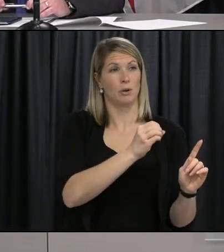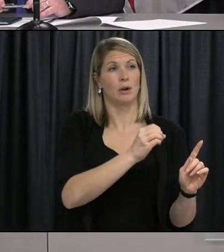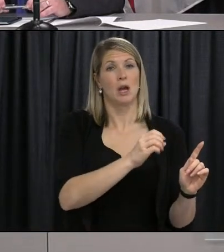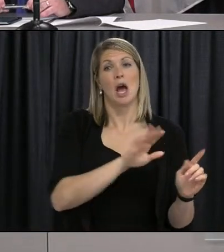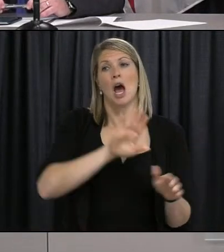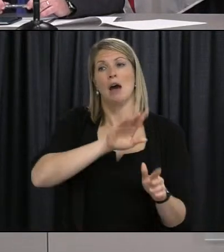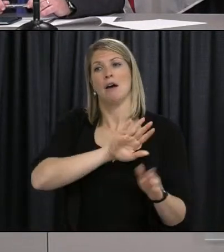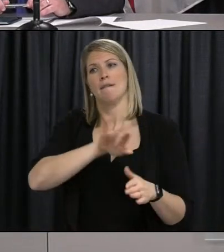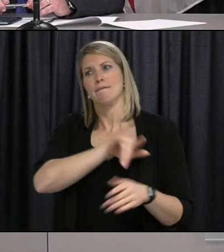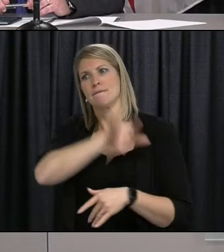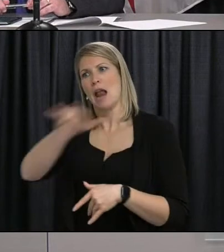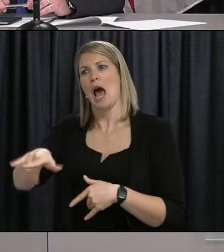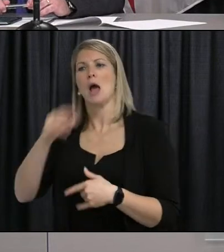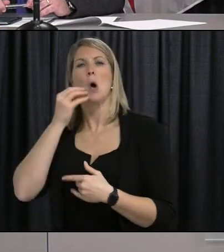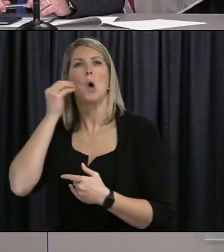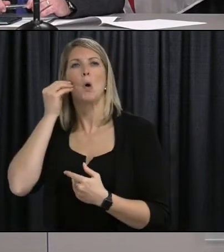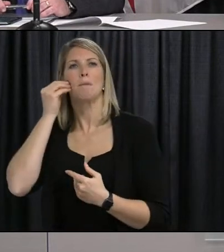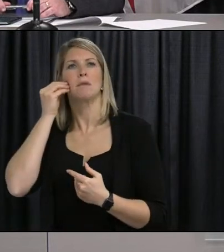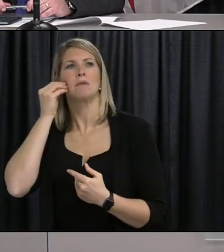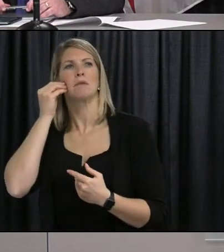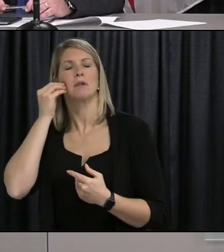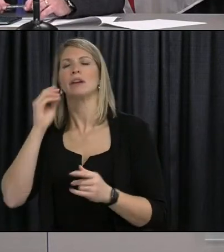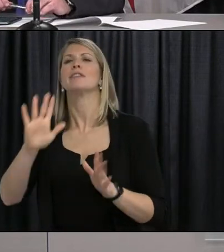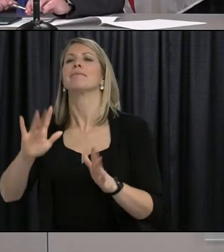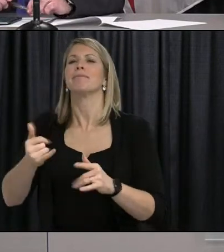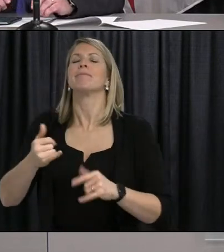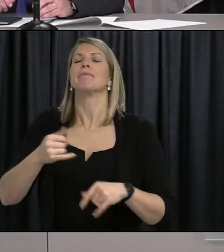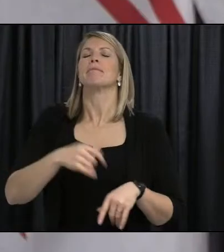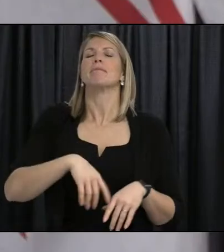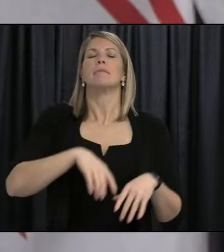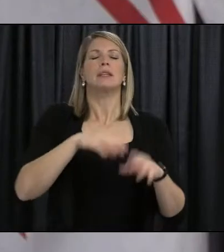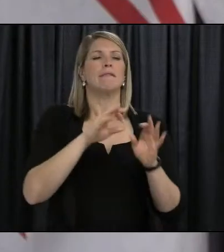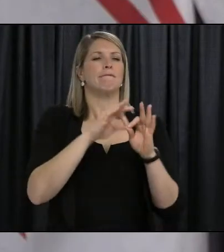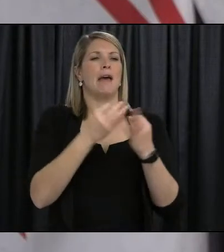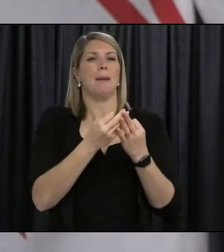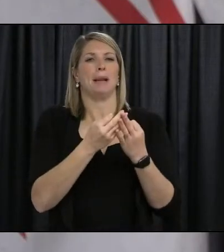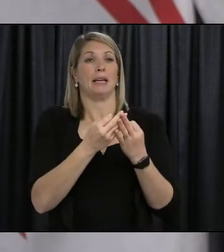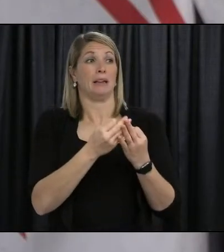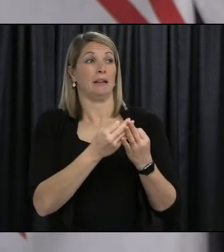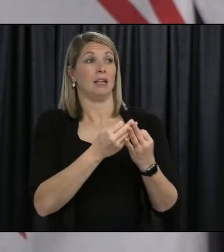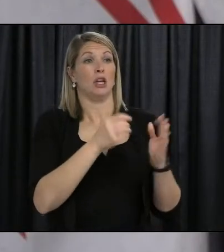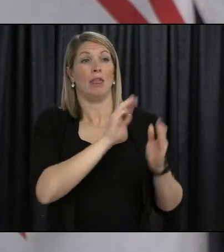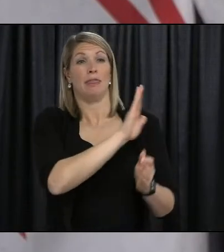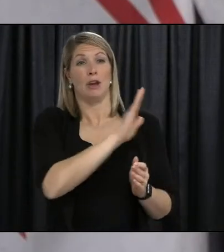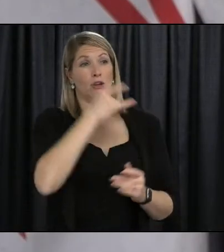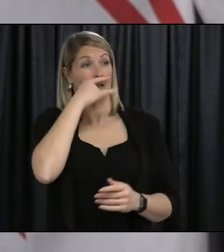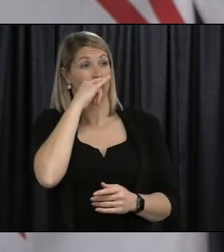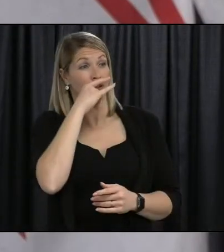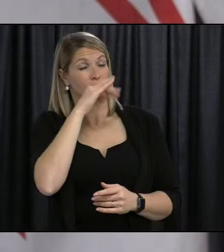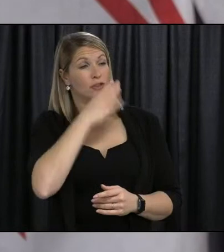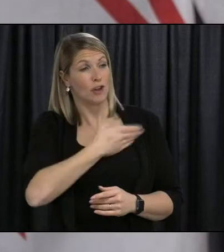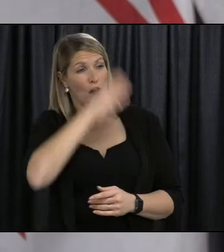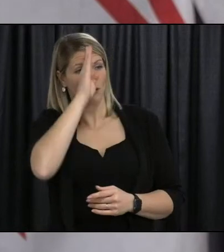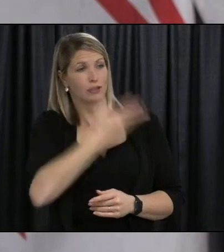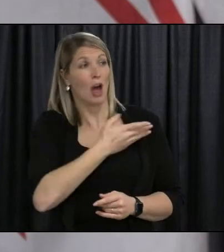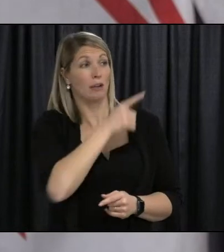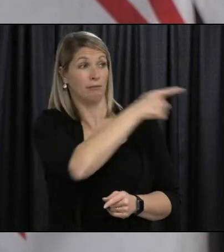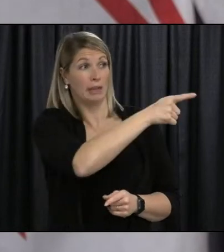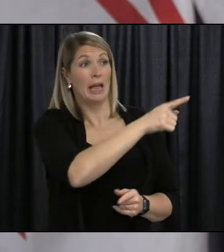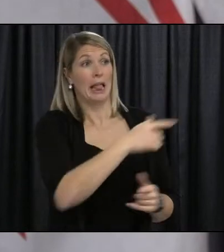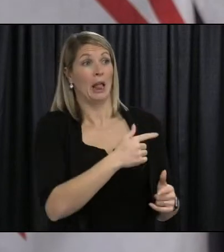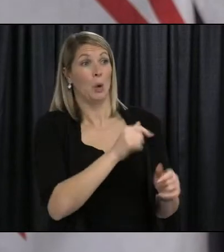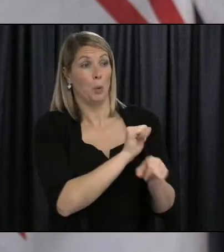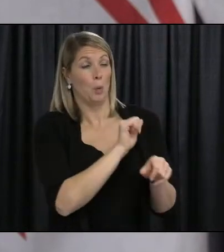Yes, as they would be residents of the province. I mean, certainly if they're coming home from Ontario